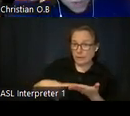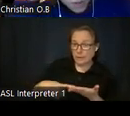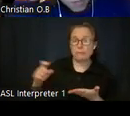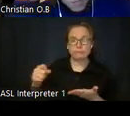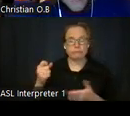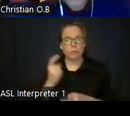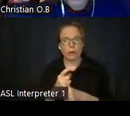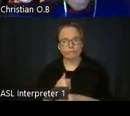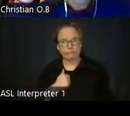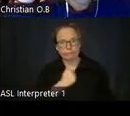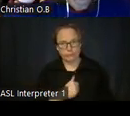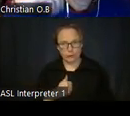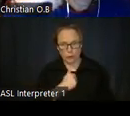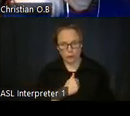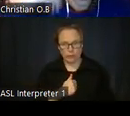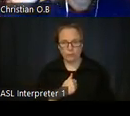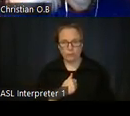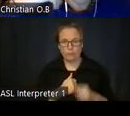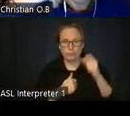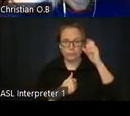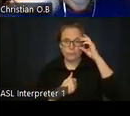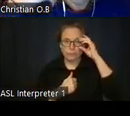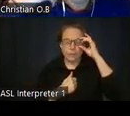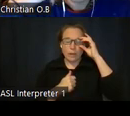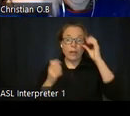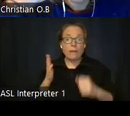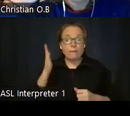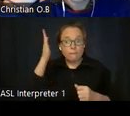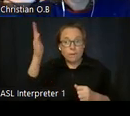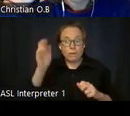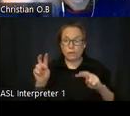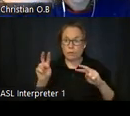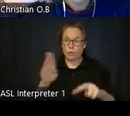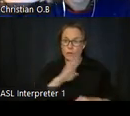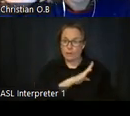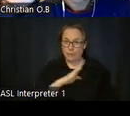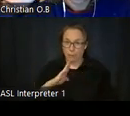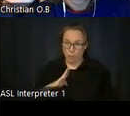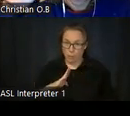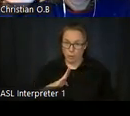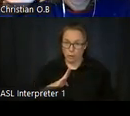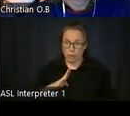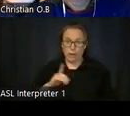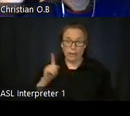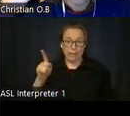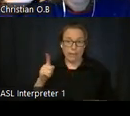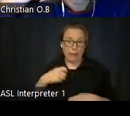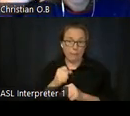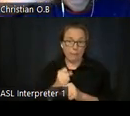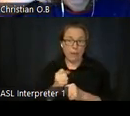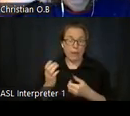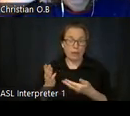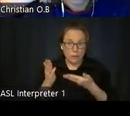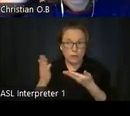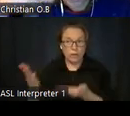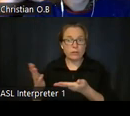clarify, ones that the future oversight board would have been suggesting or proposing policy